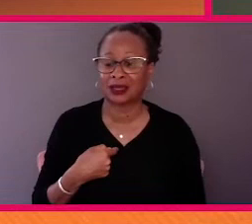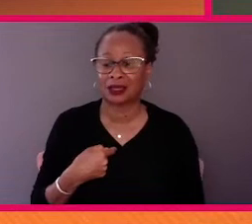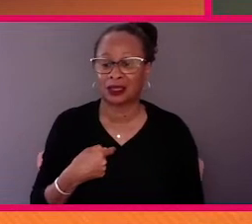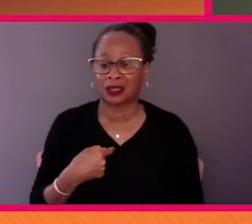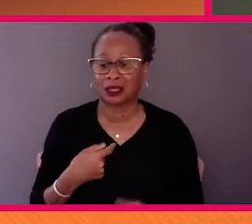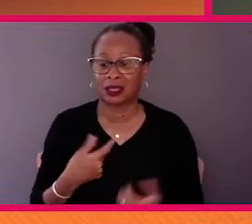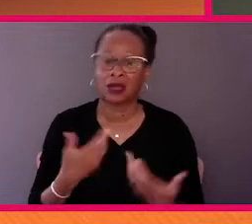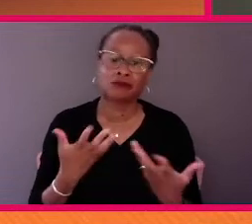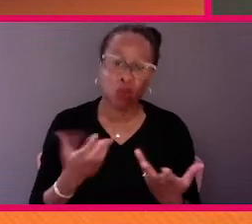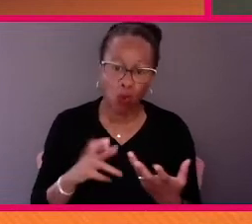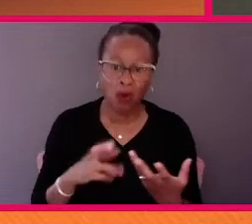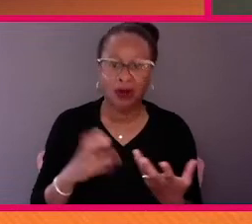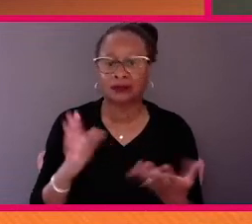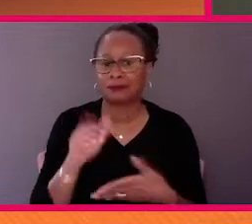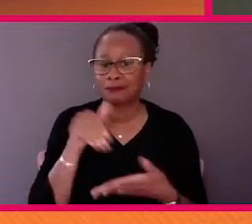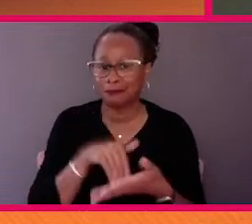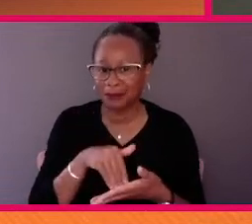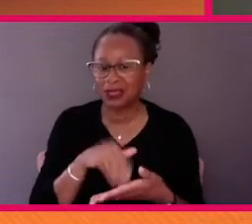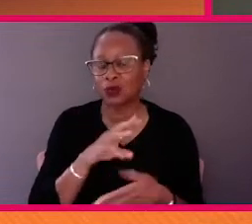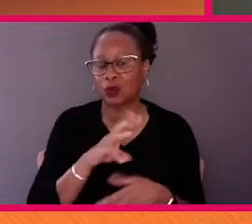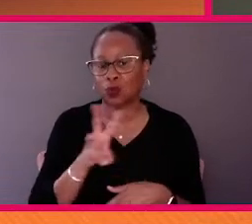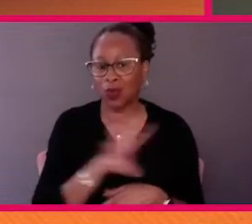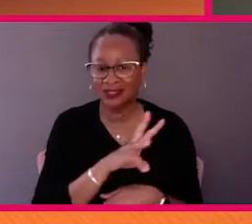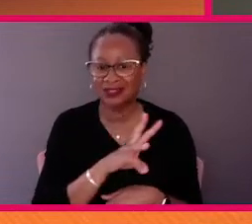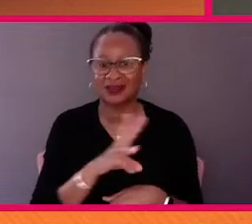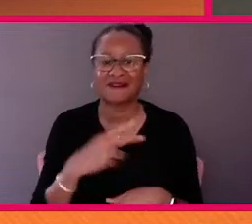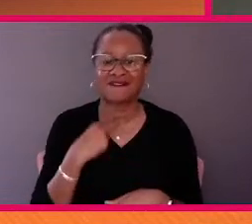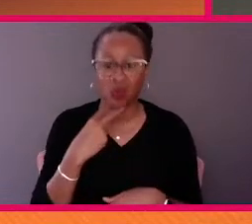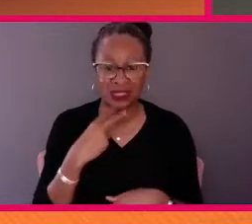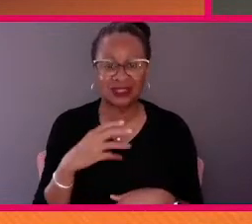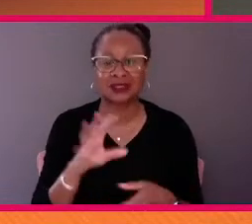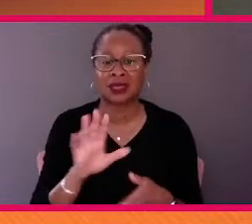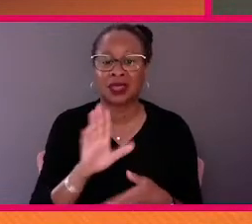Midwest voices, Midwest stories. So